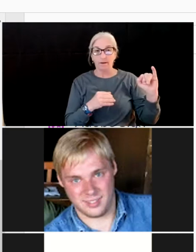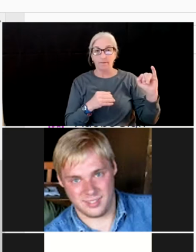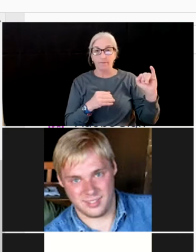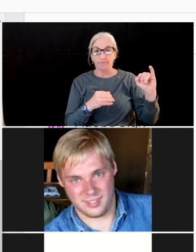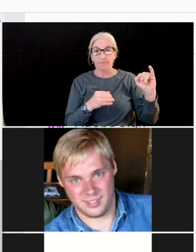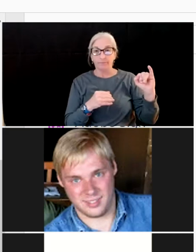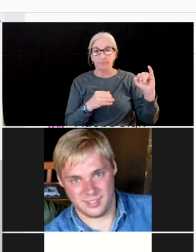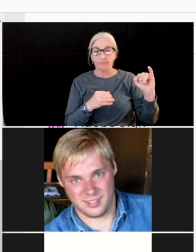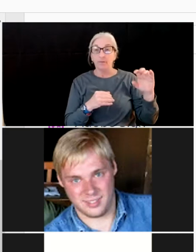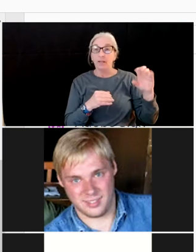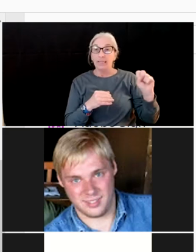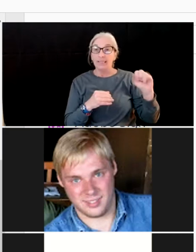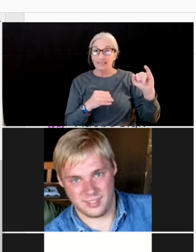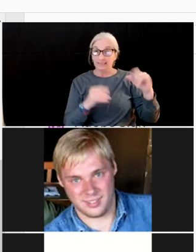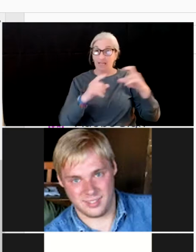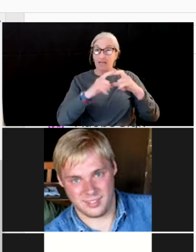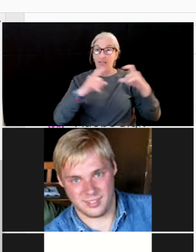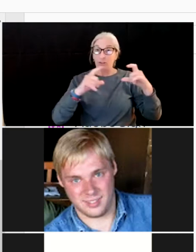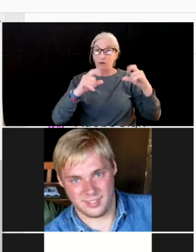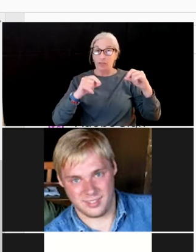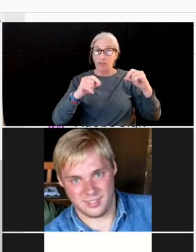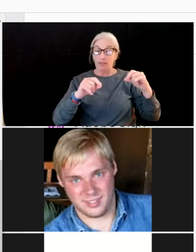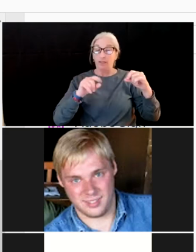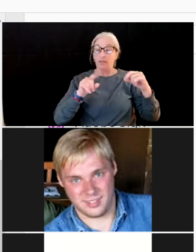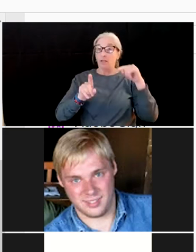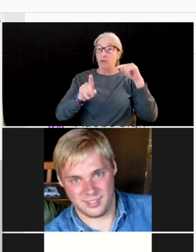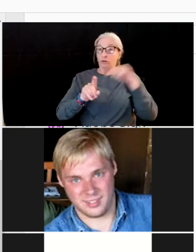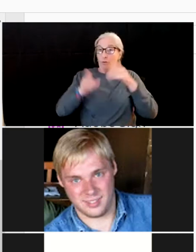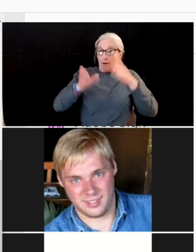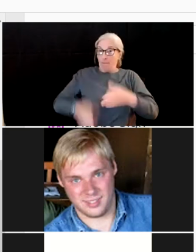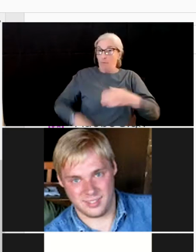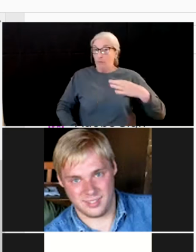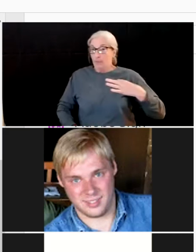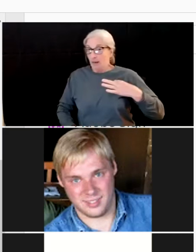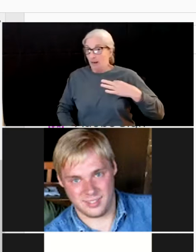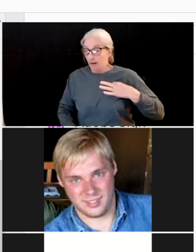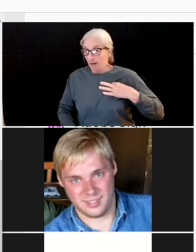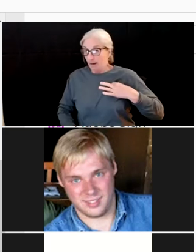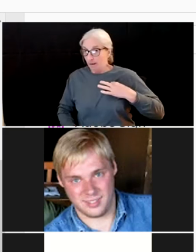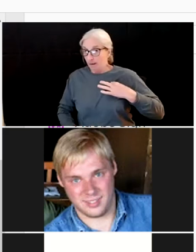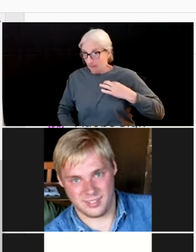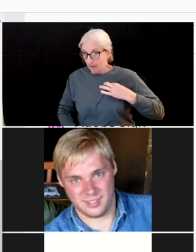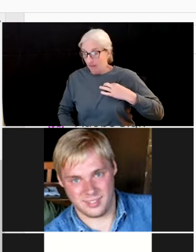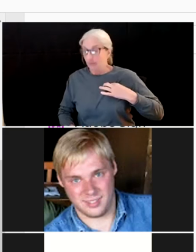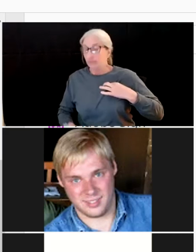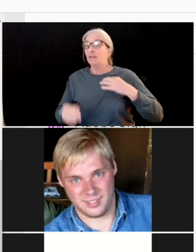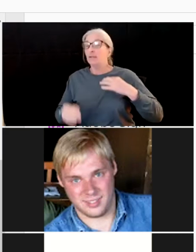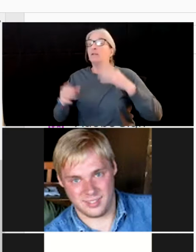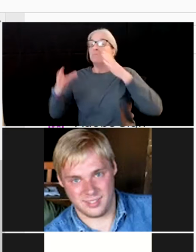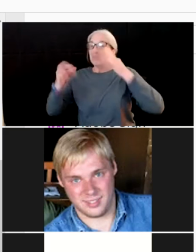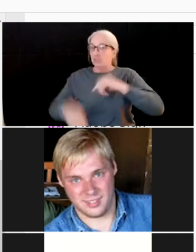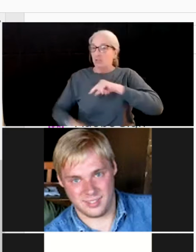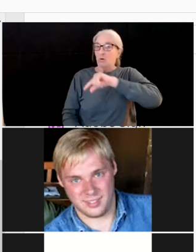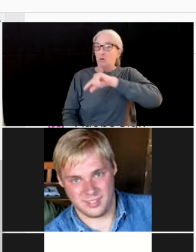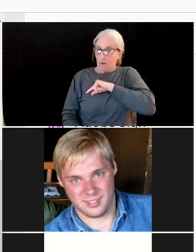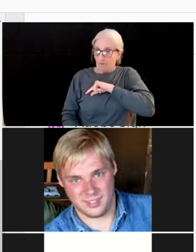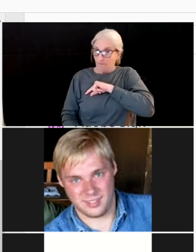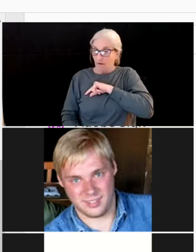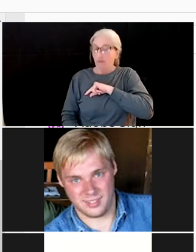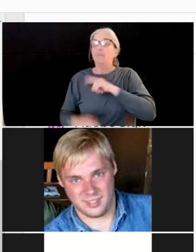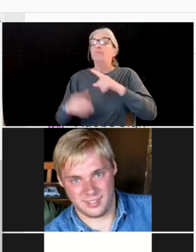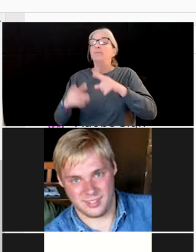check would start the month, the next full month after a client is eligible. So if you have a client, let's say was